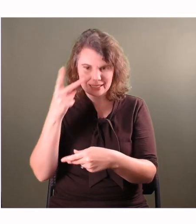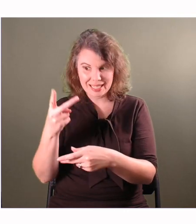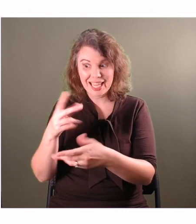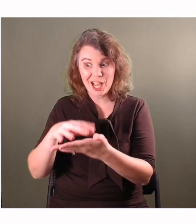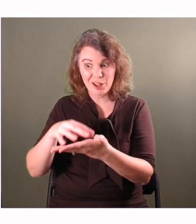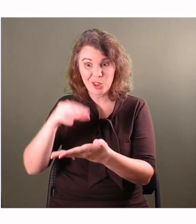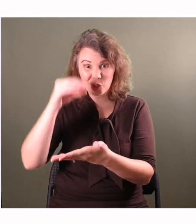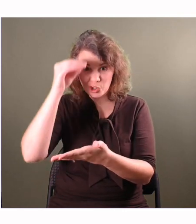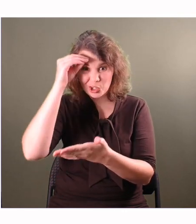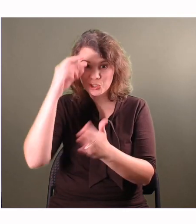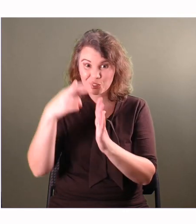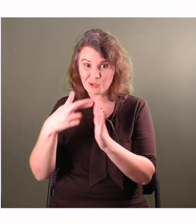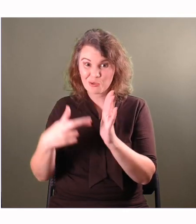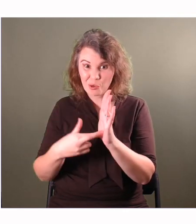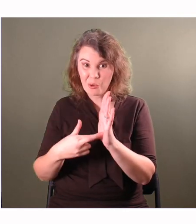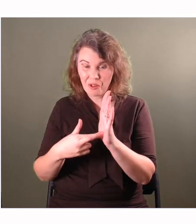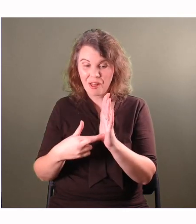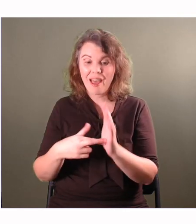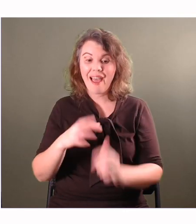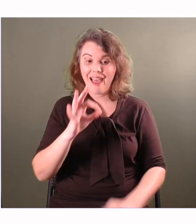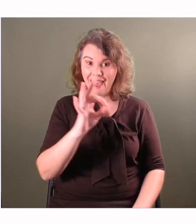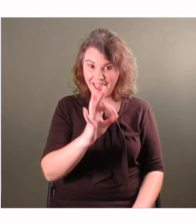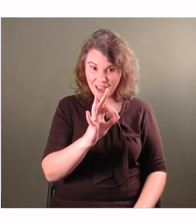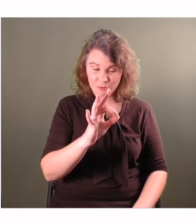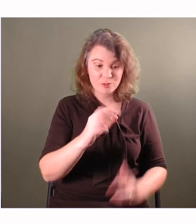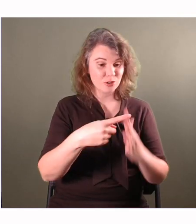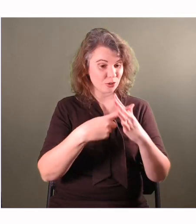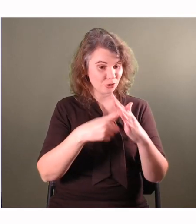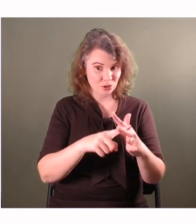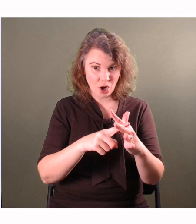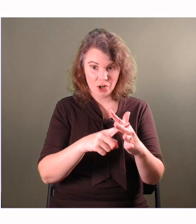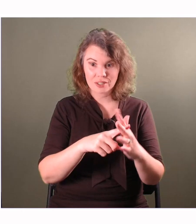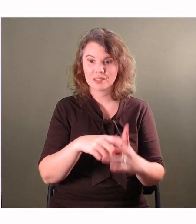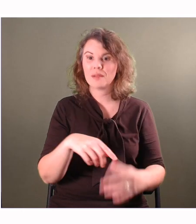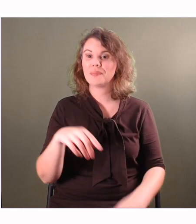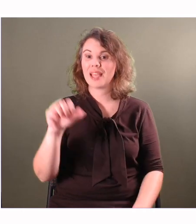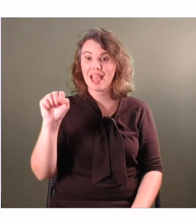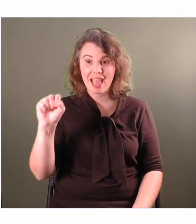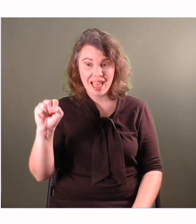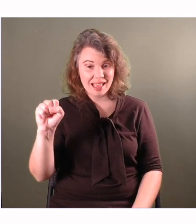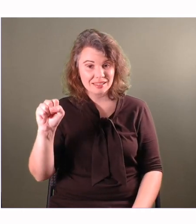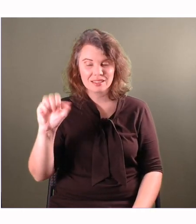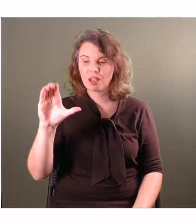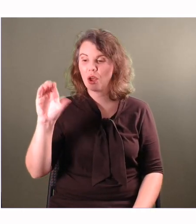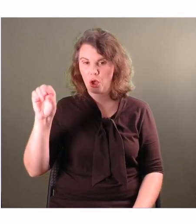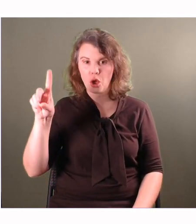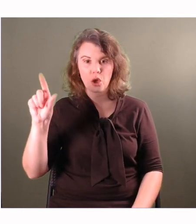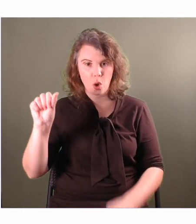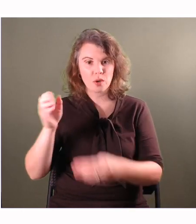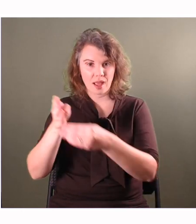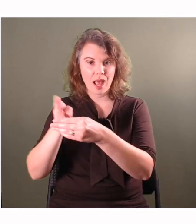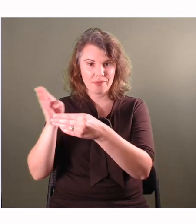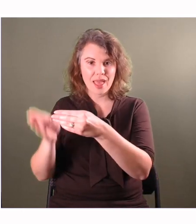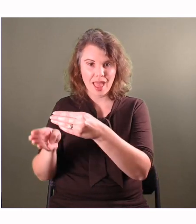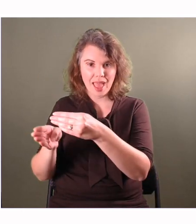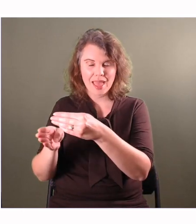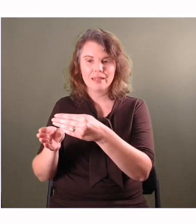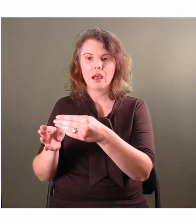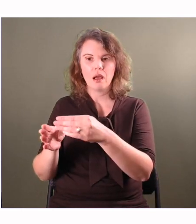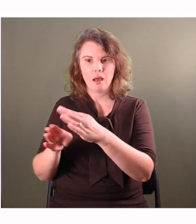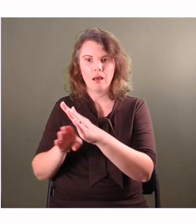learns the rule. F is an onset and S is a coda. The the excess legality in the